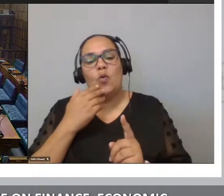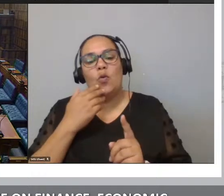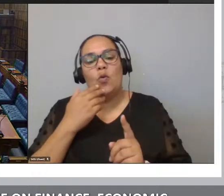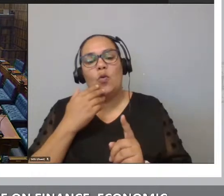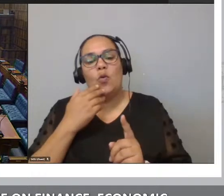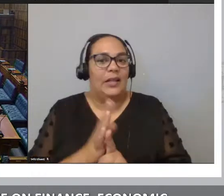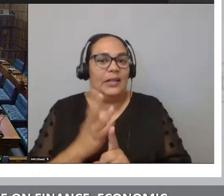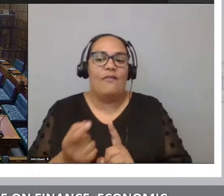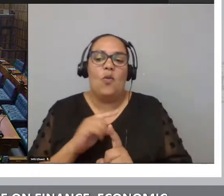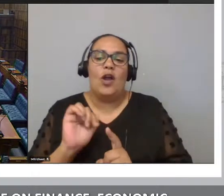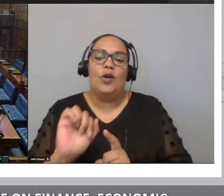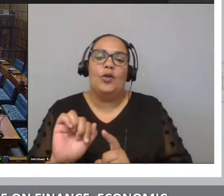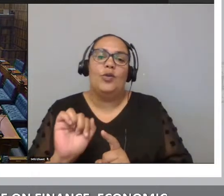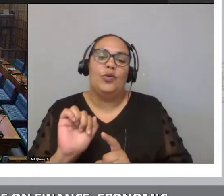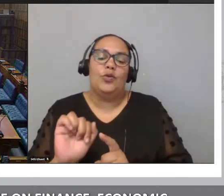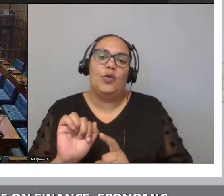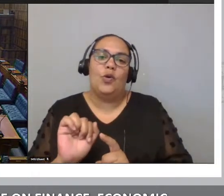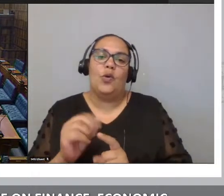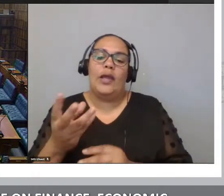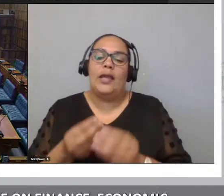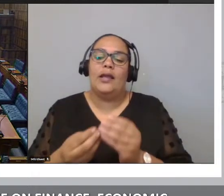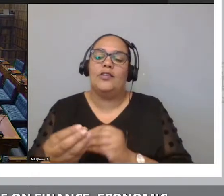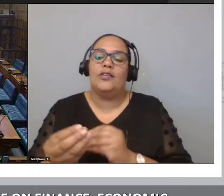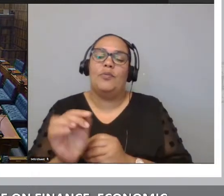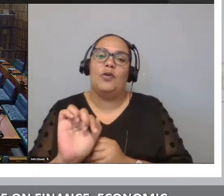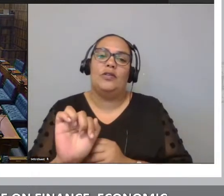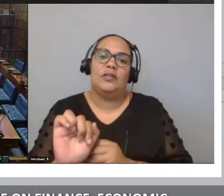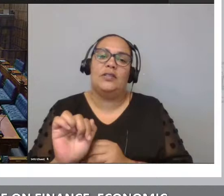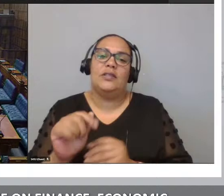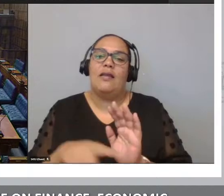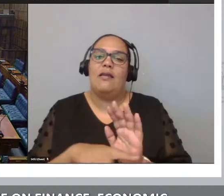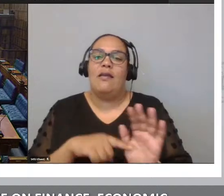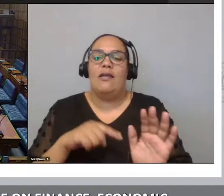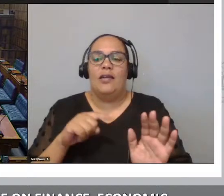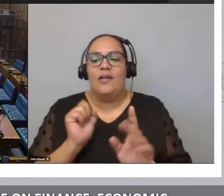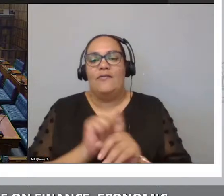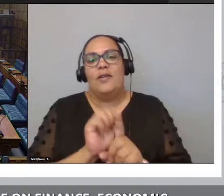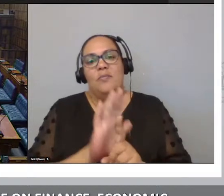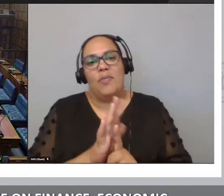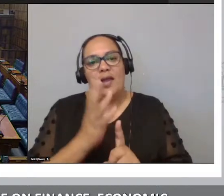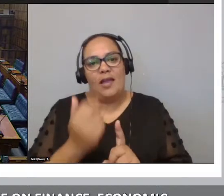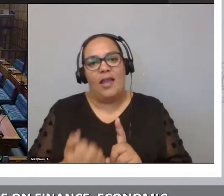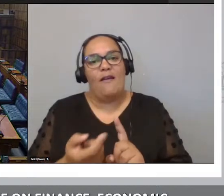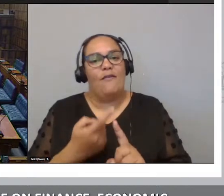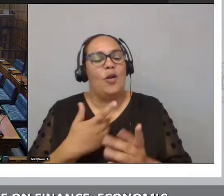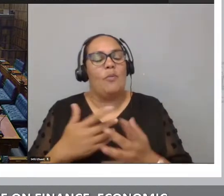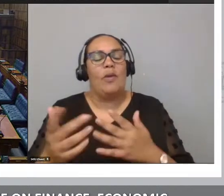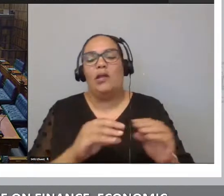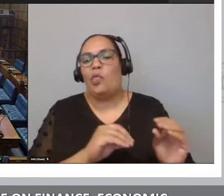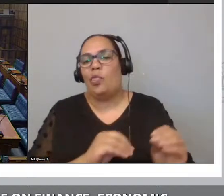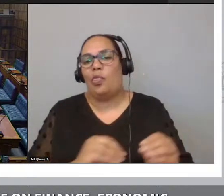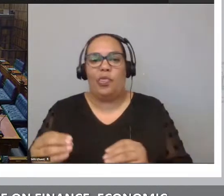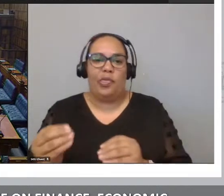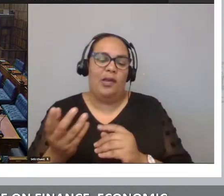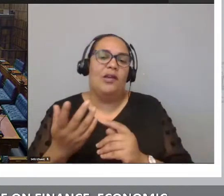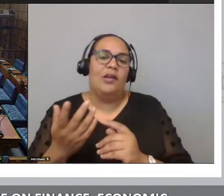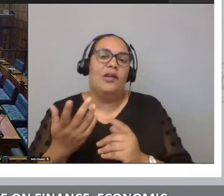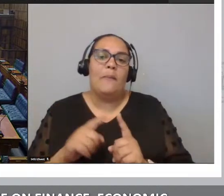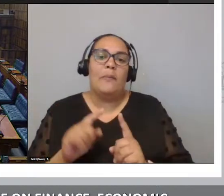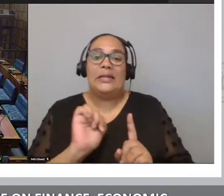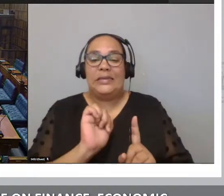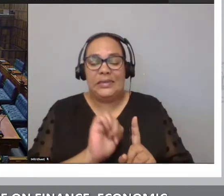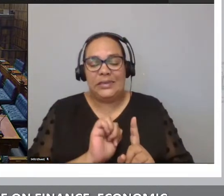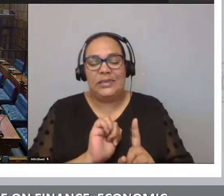fact that their exports are negatively impacted by any delays and so on that they have